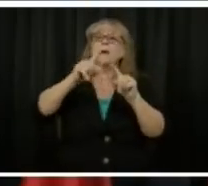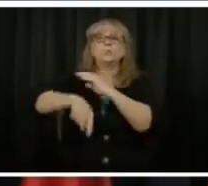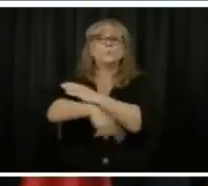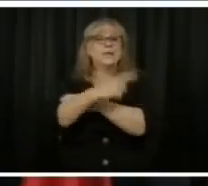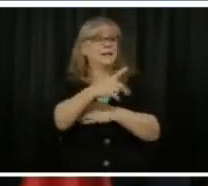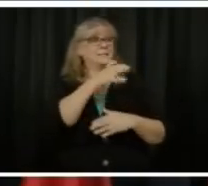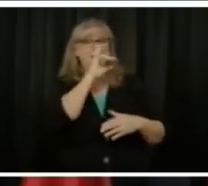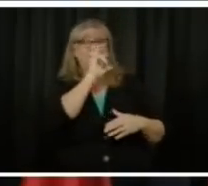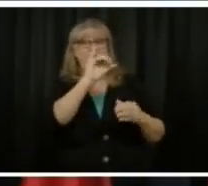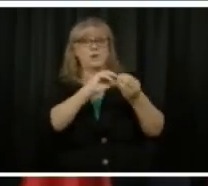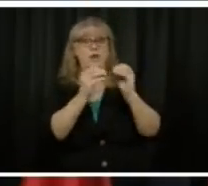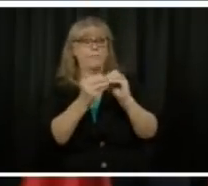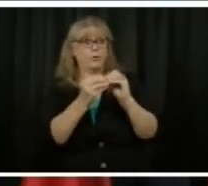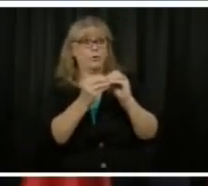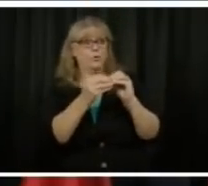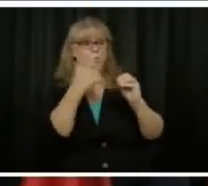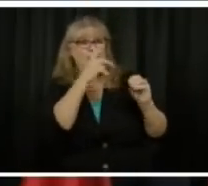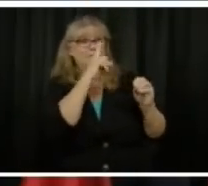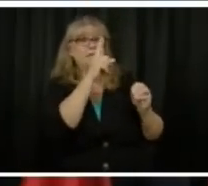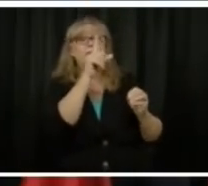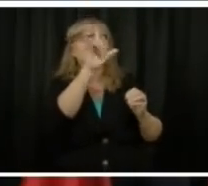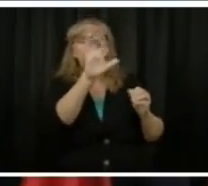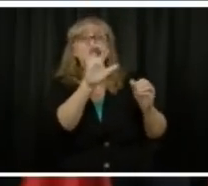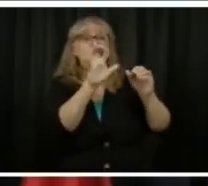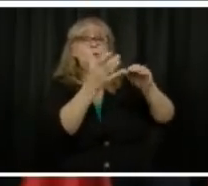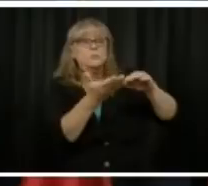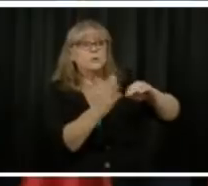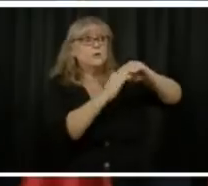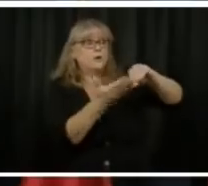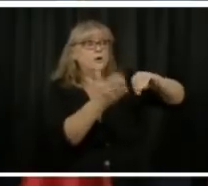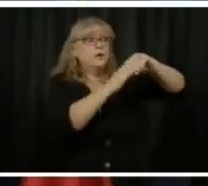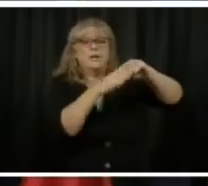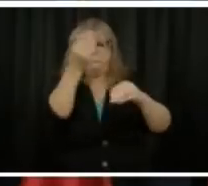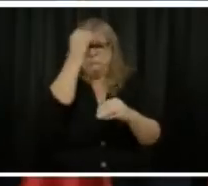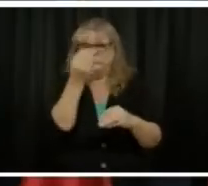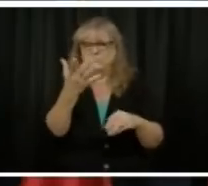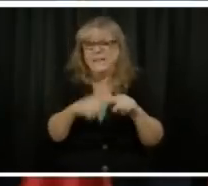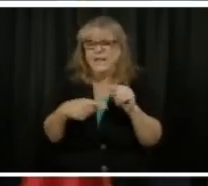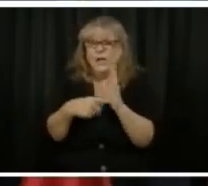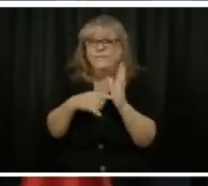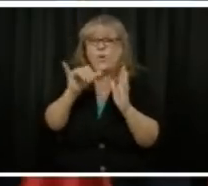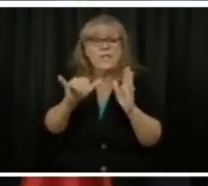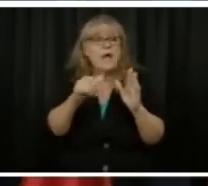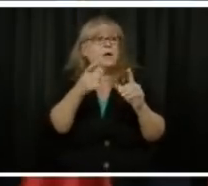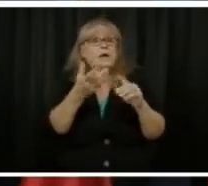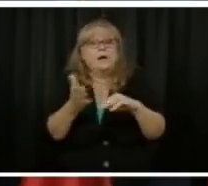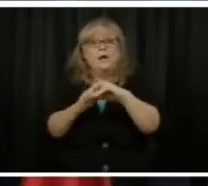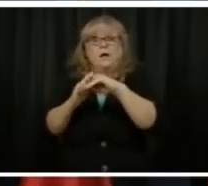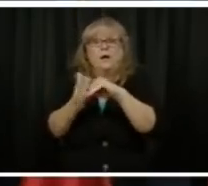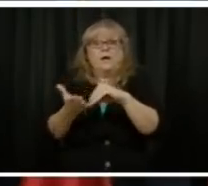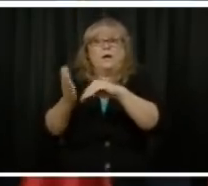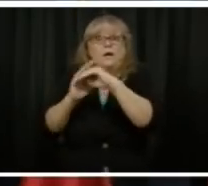so what we can't afford is another doubling and another doubling, right? Which is the trajectory. So that's